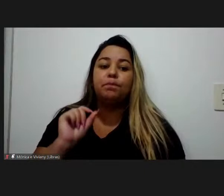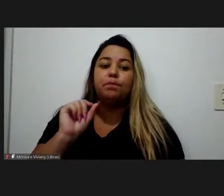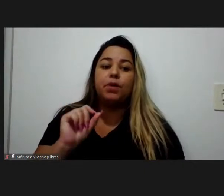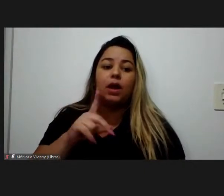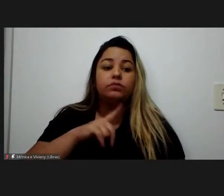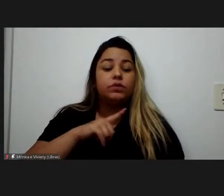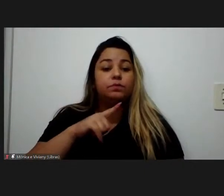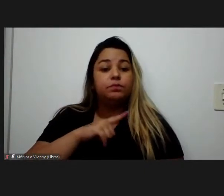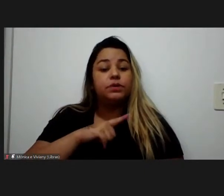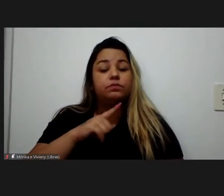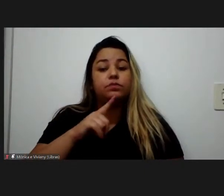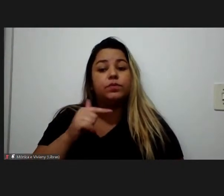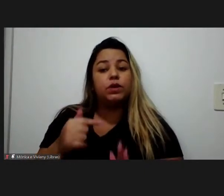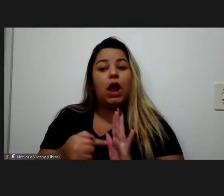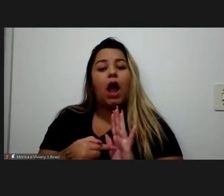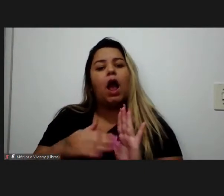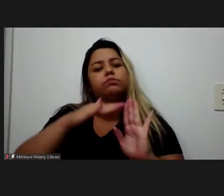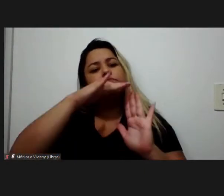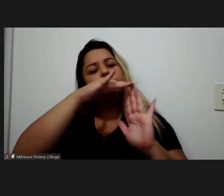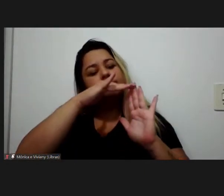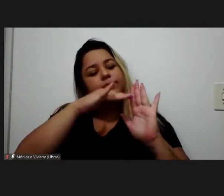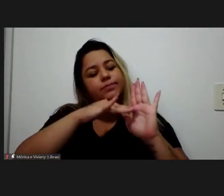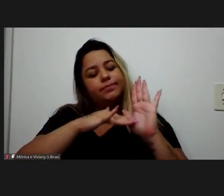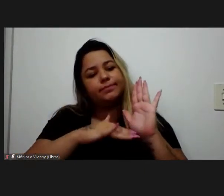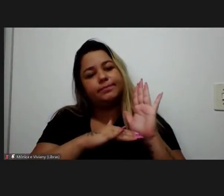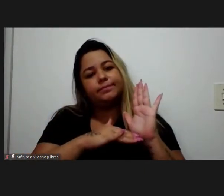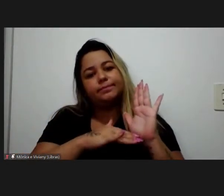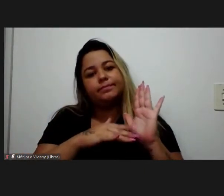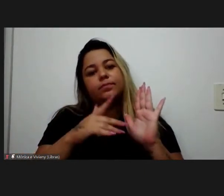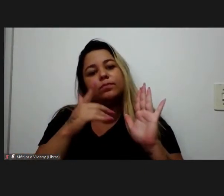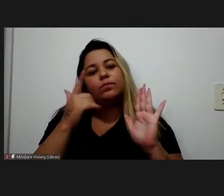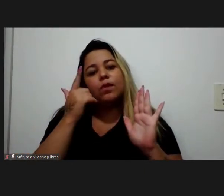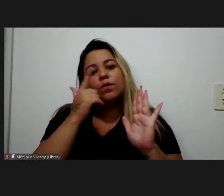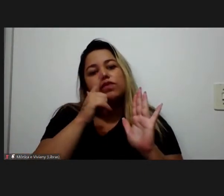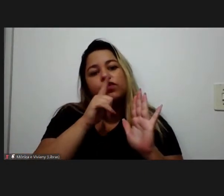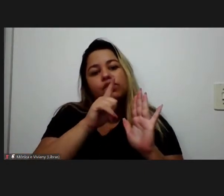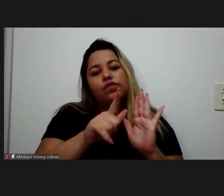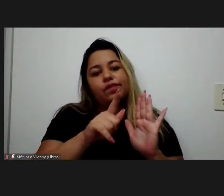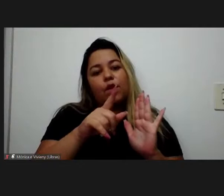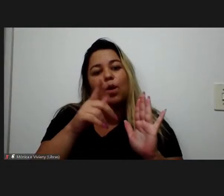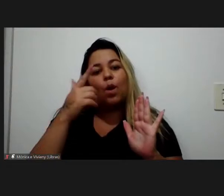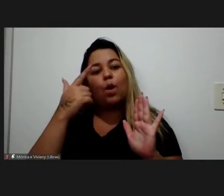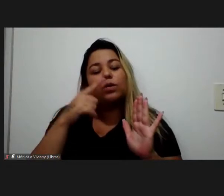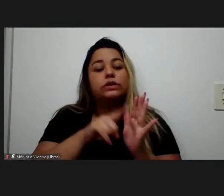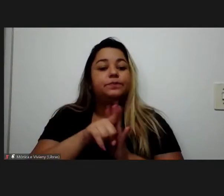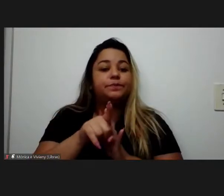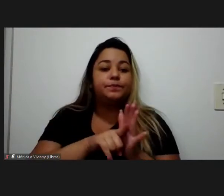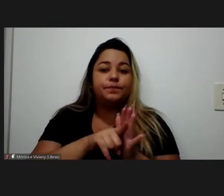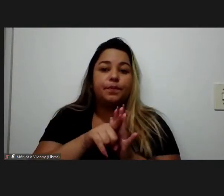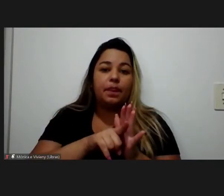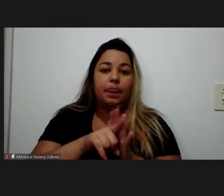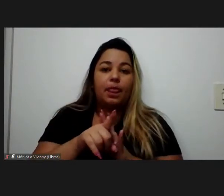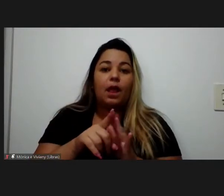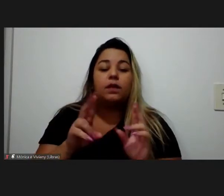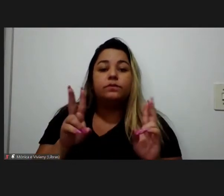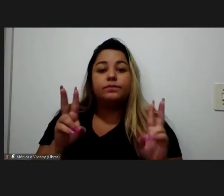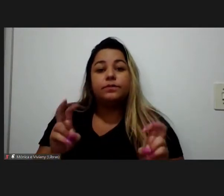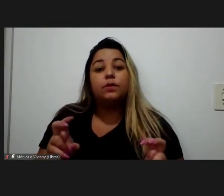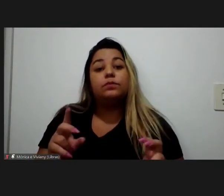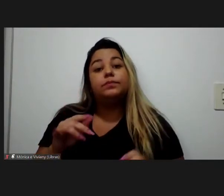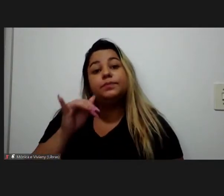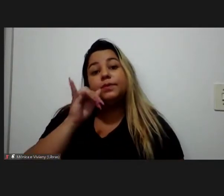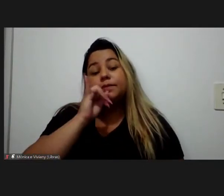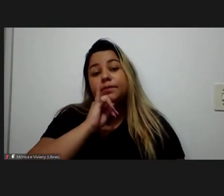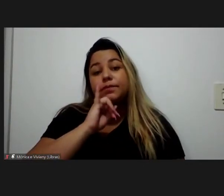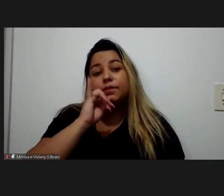that. So that was not showed goals that we have to reach